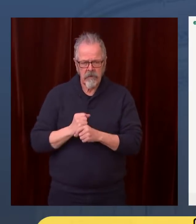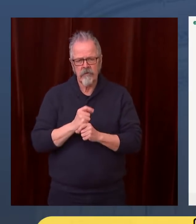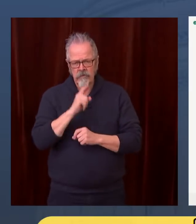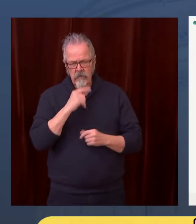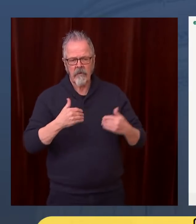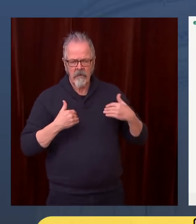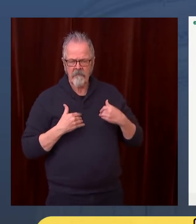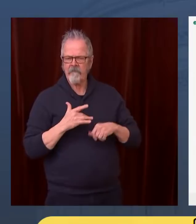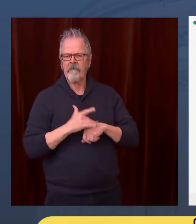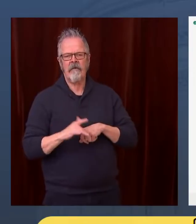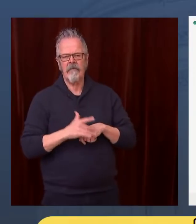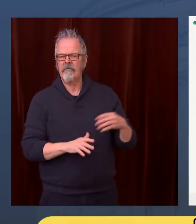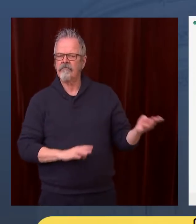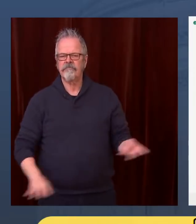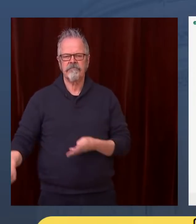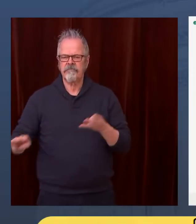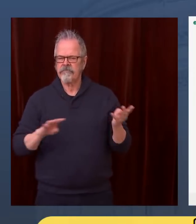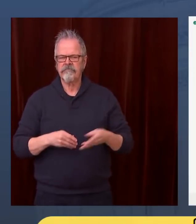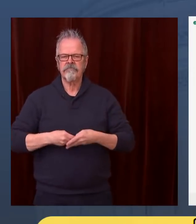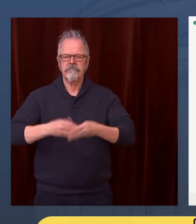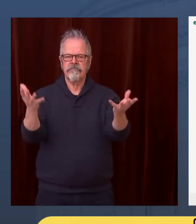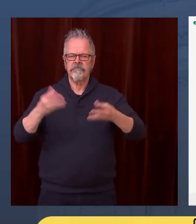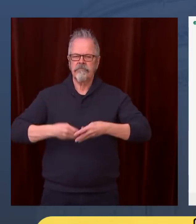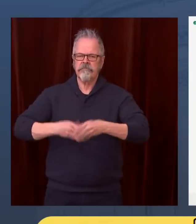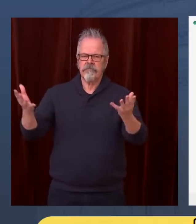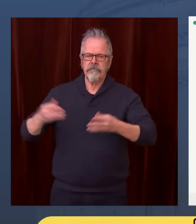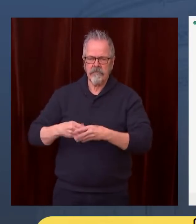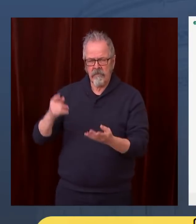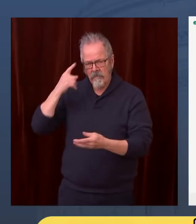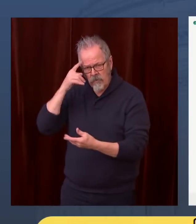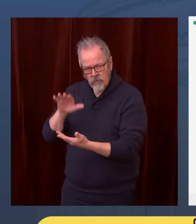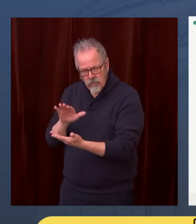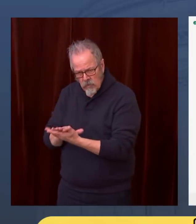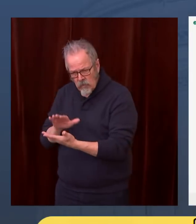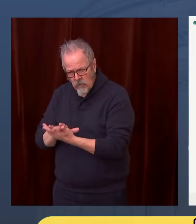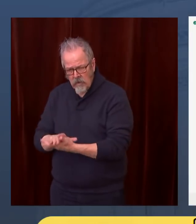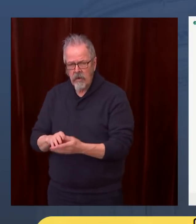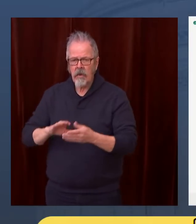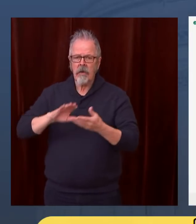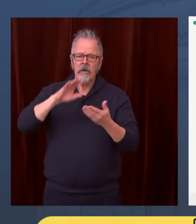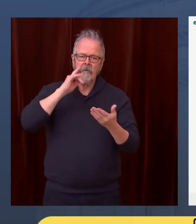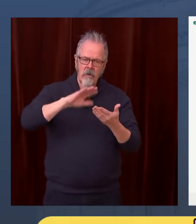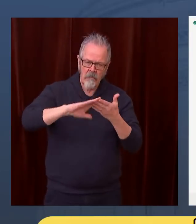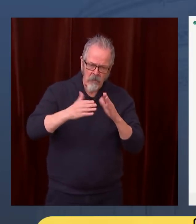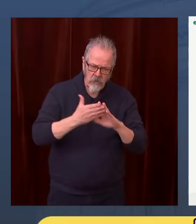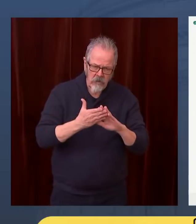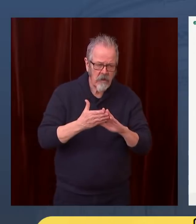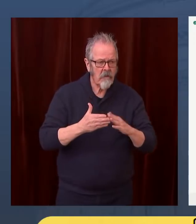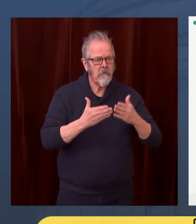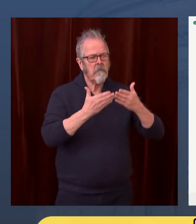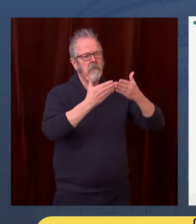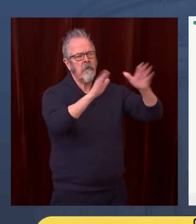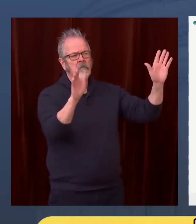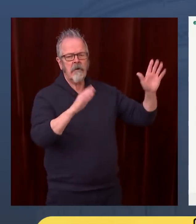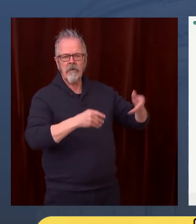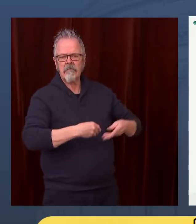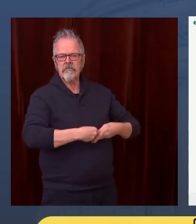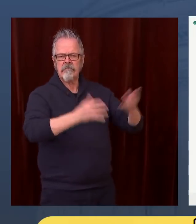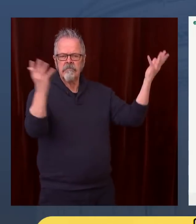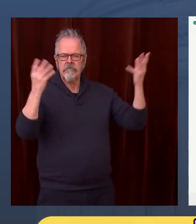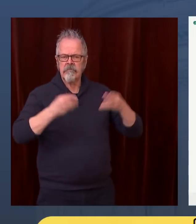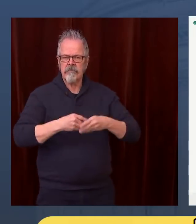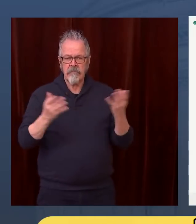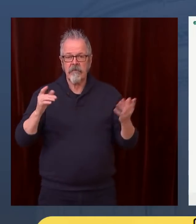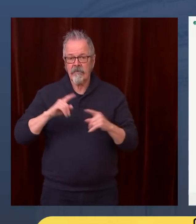of tests for schools, for communities, and for the public, and that quick reminder that there